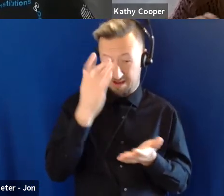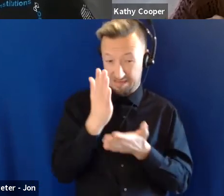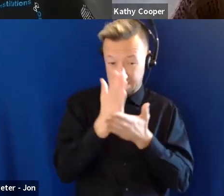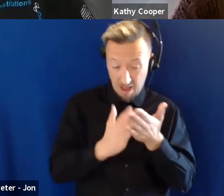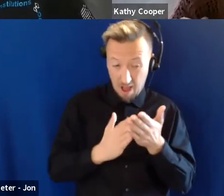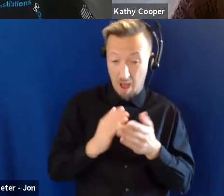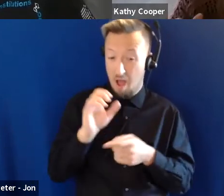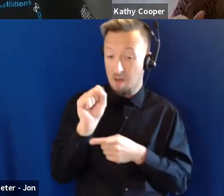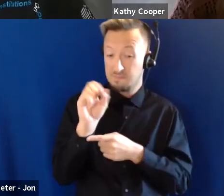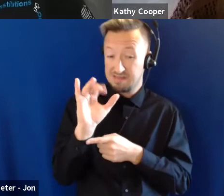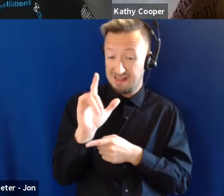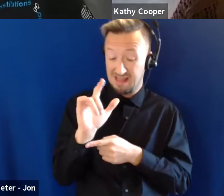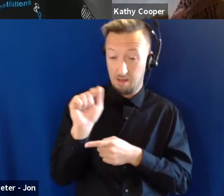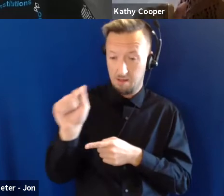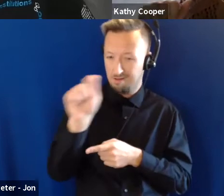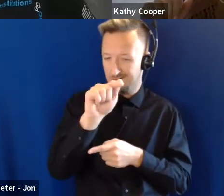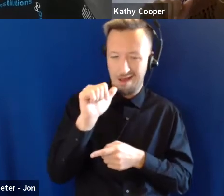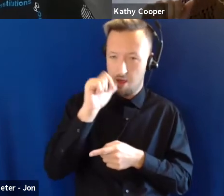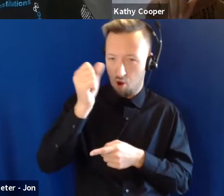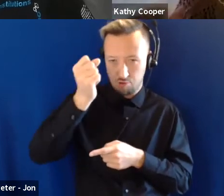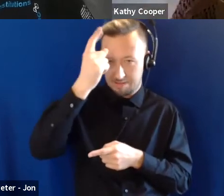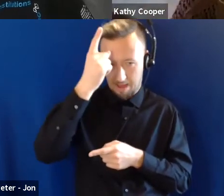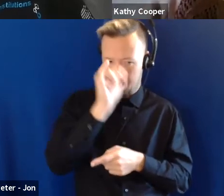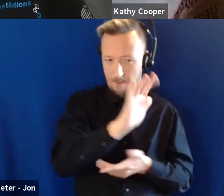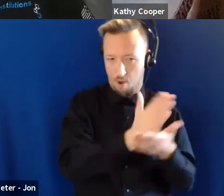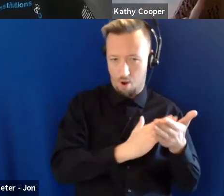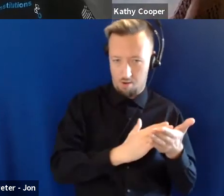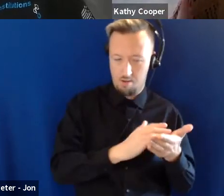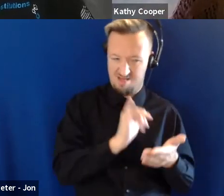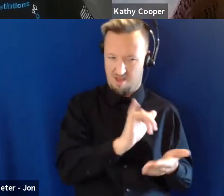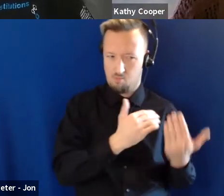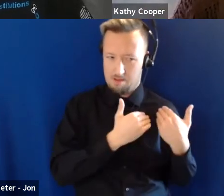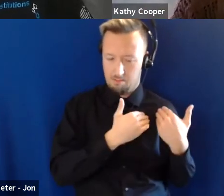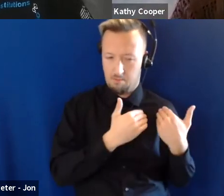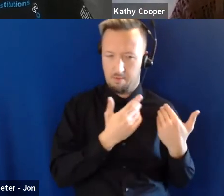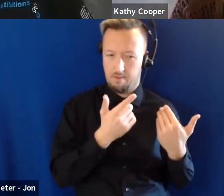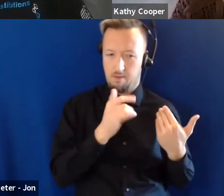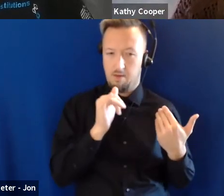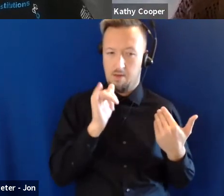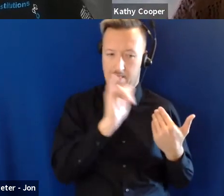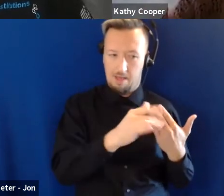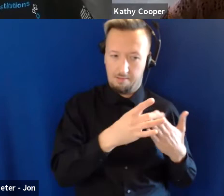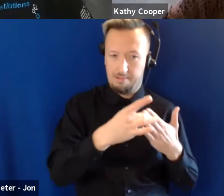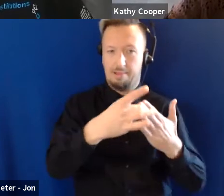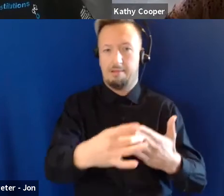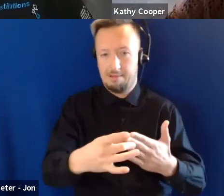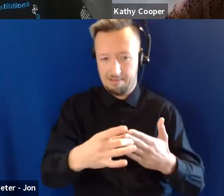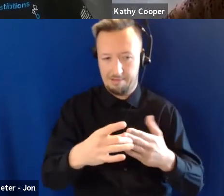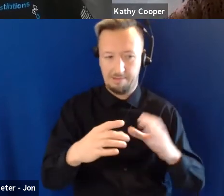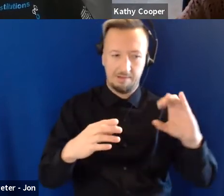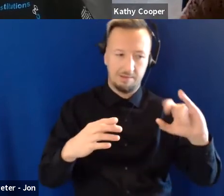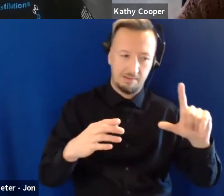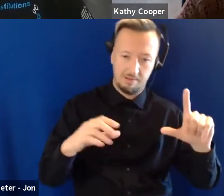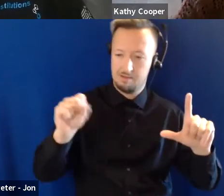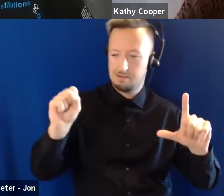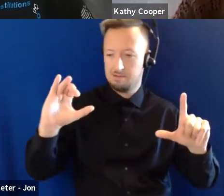understand that part of their duties all too well, and that's gotten into a lot of relationship troubles between SILCs and CILs. So I feel